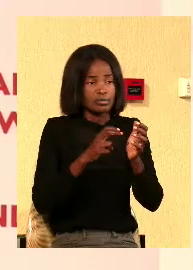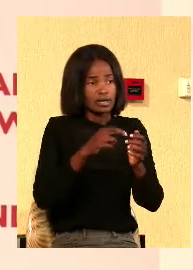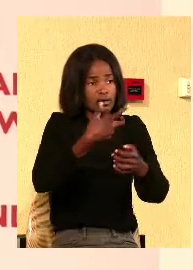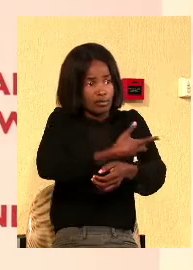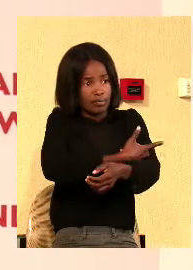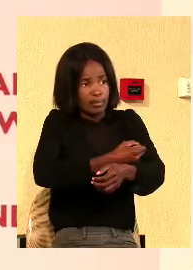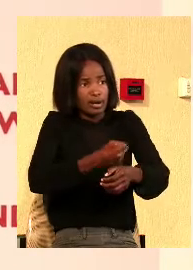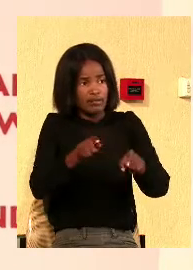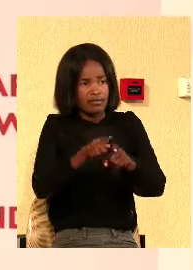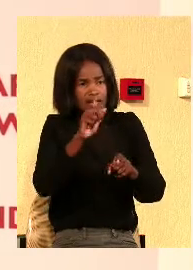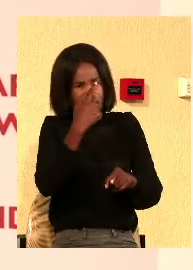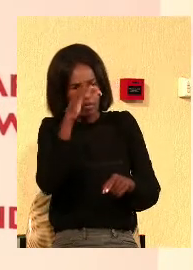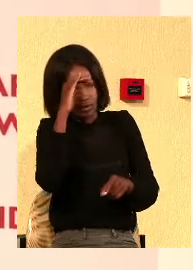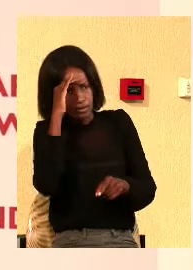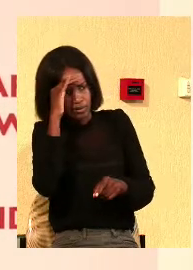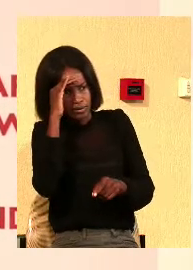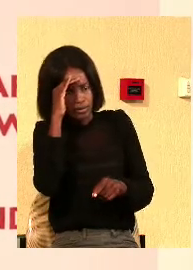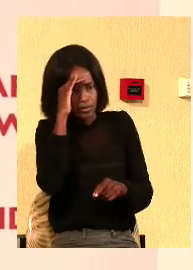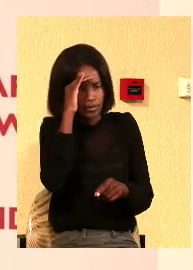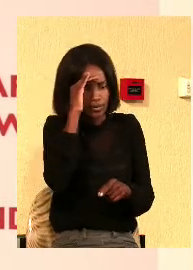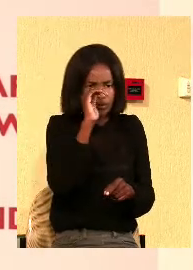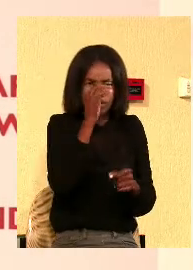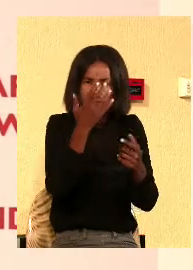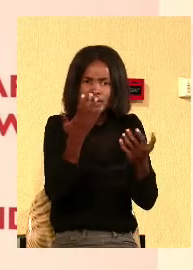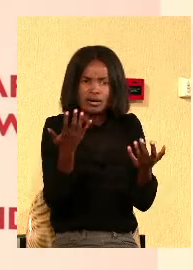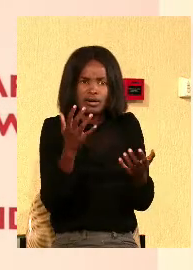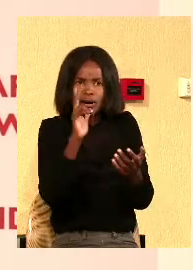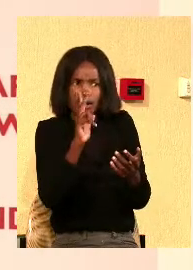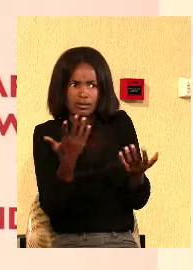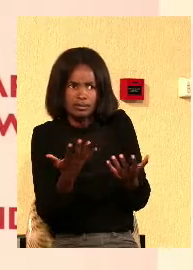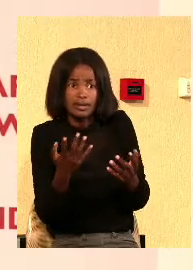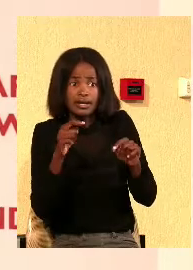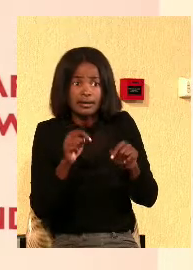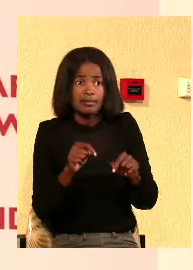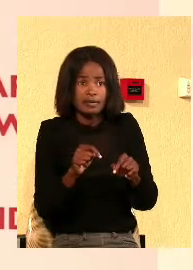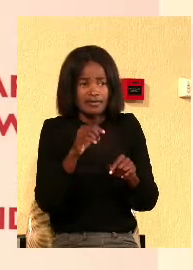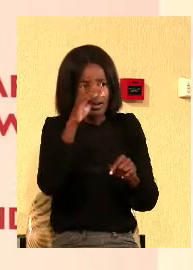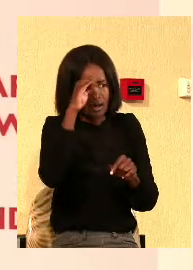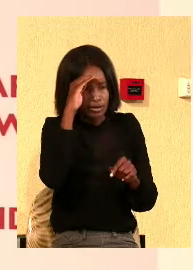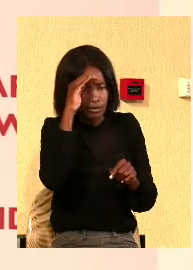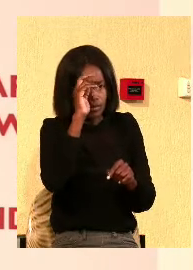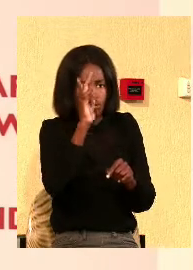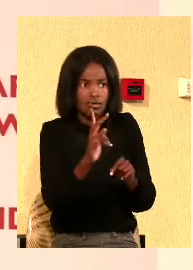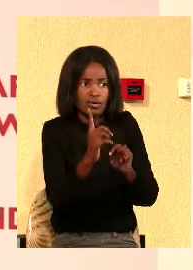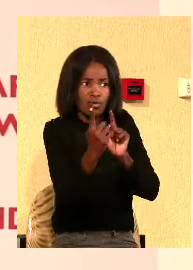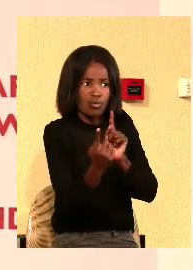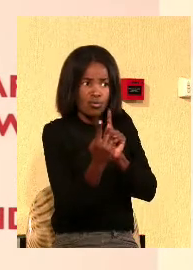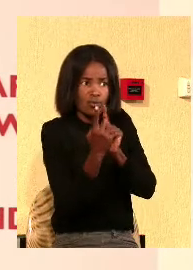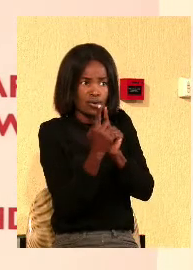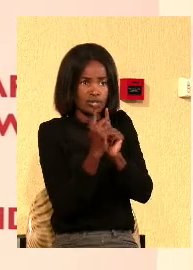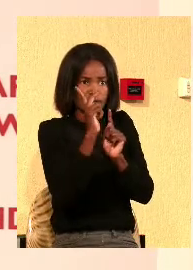the virus. Yes, we actually started moving to what we call active surveillance now, where we pick up cases